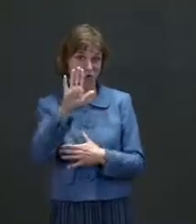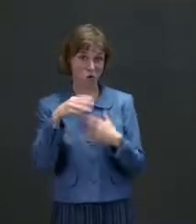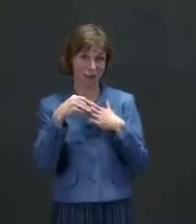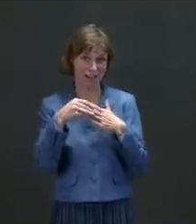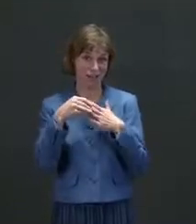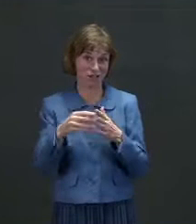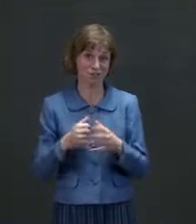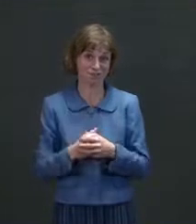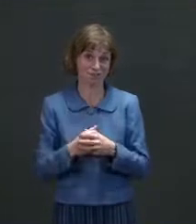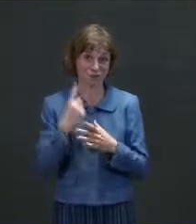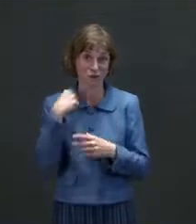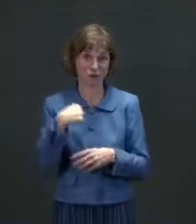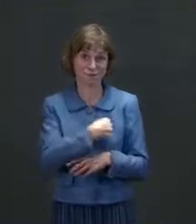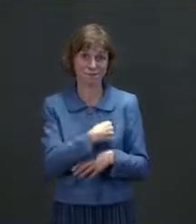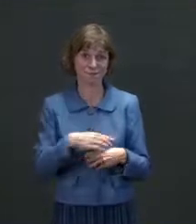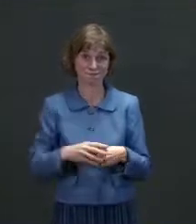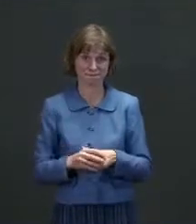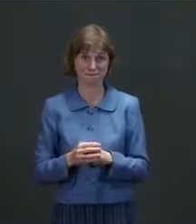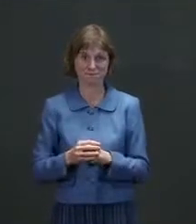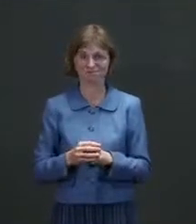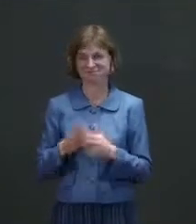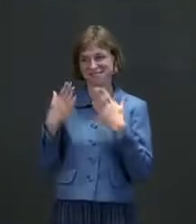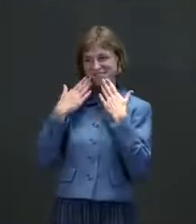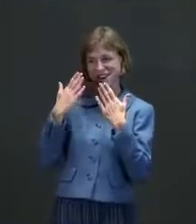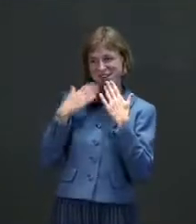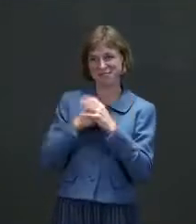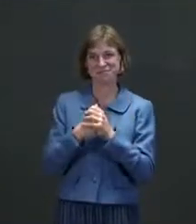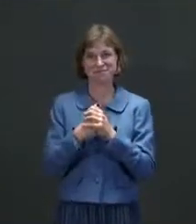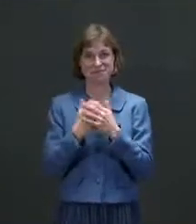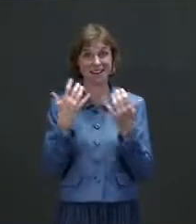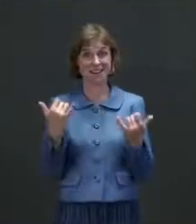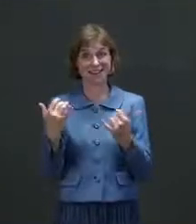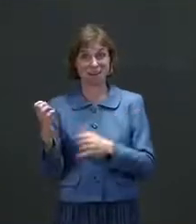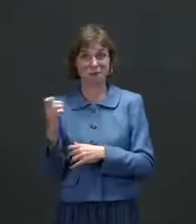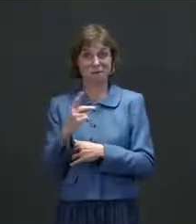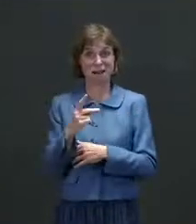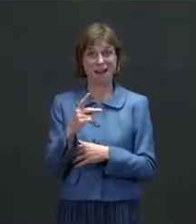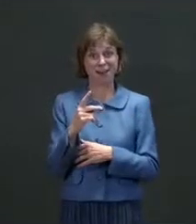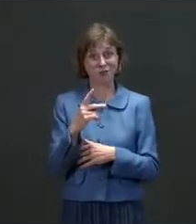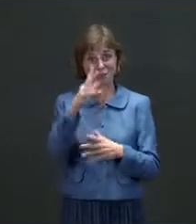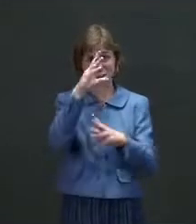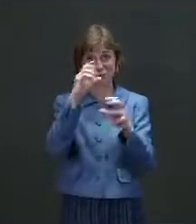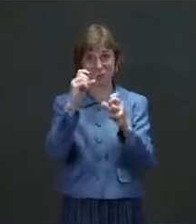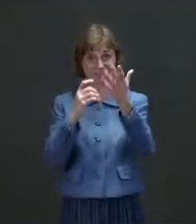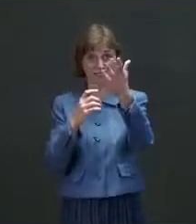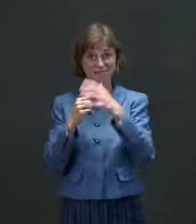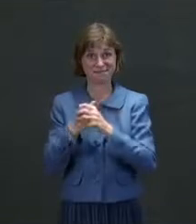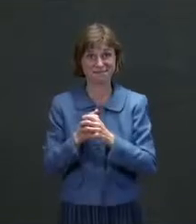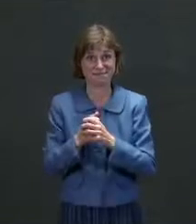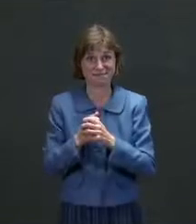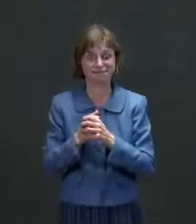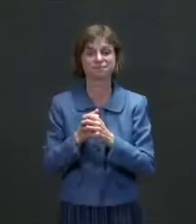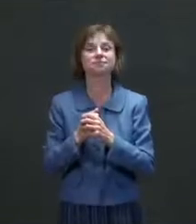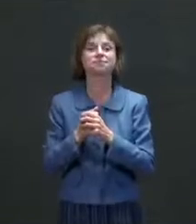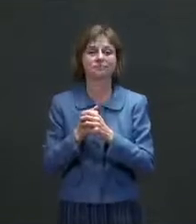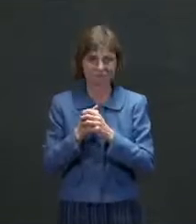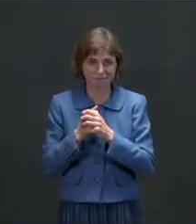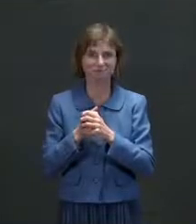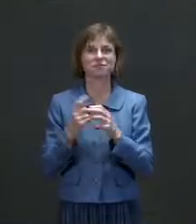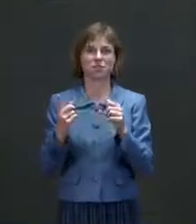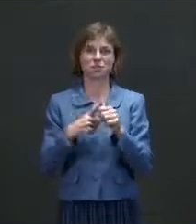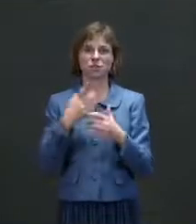way. Well, thank you. I will now turn it back over to you, Mr. President. Well, first of all, thank